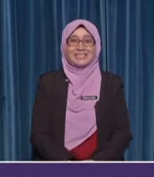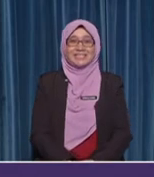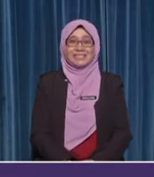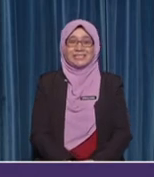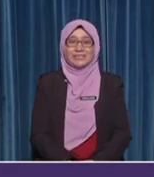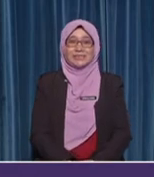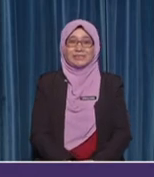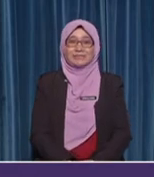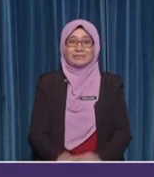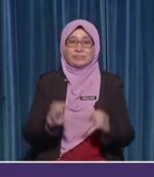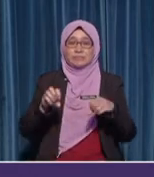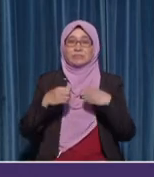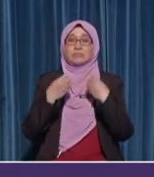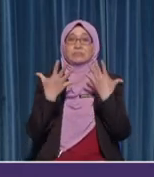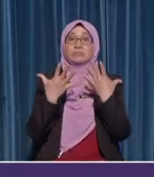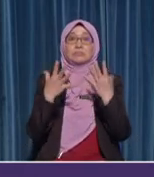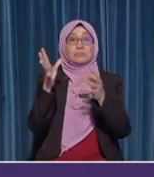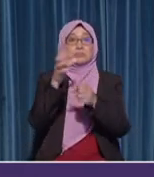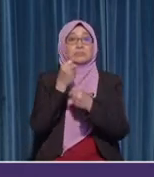How do you get the answer?